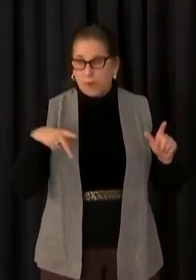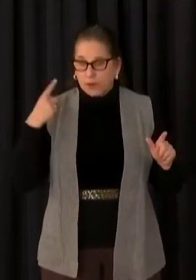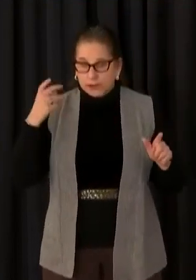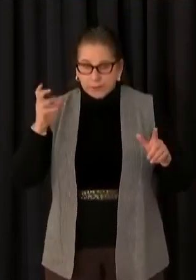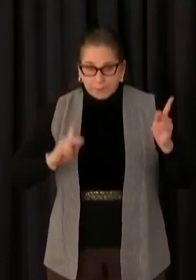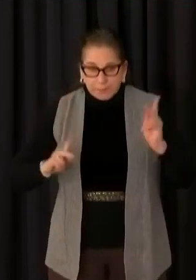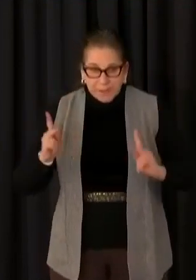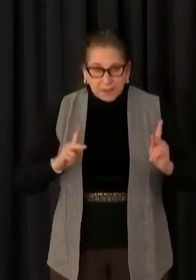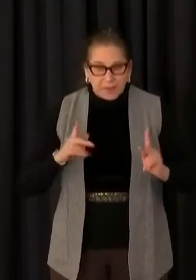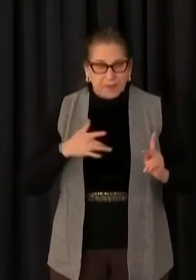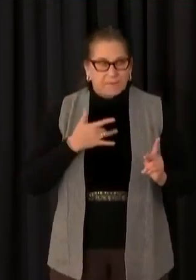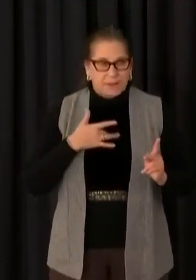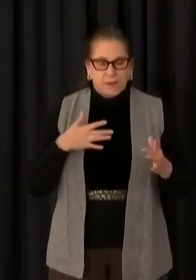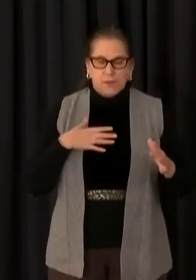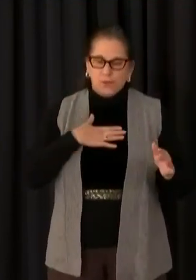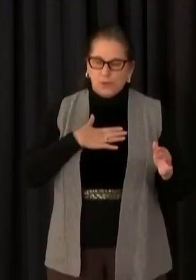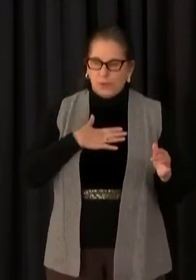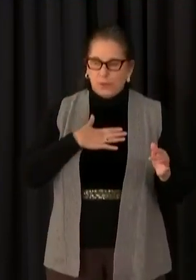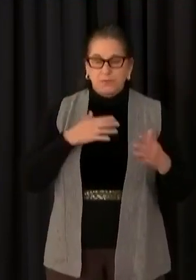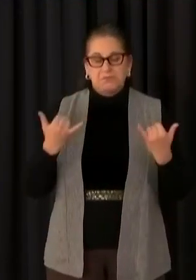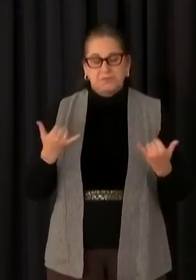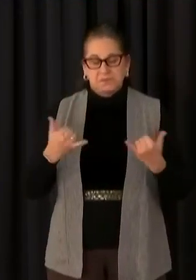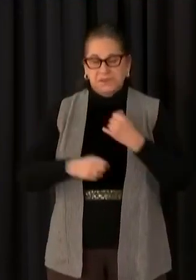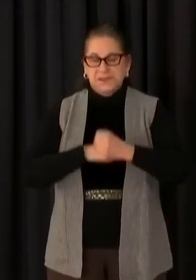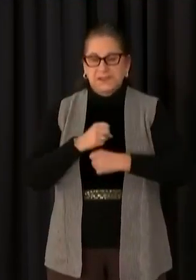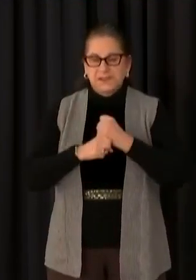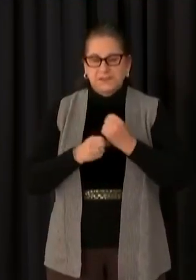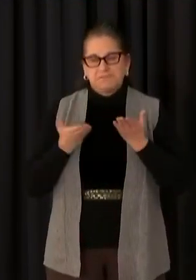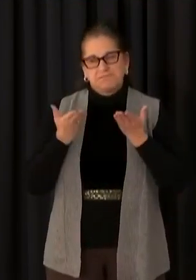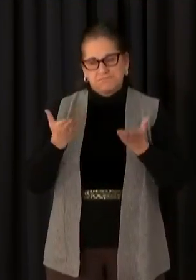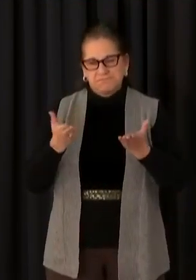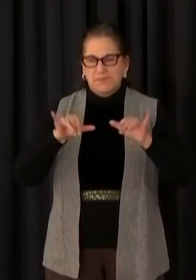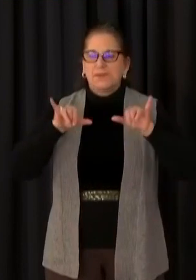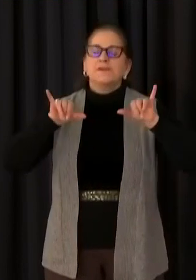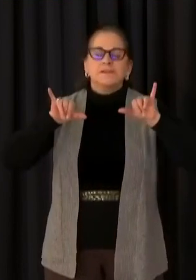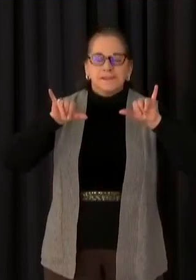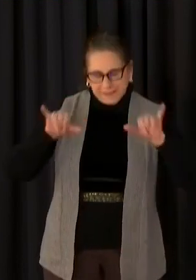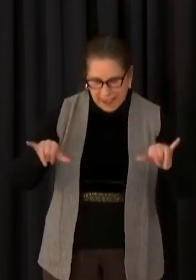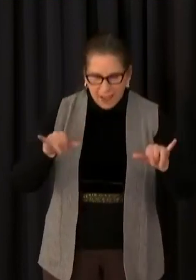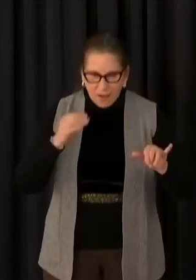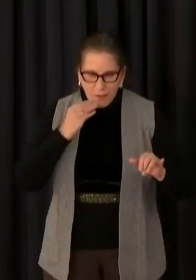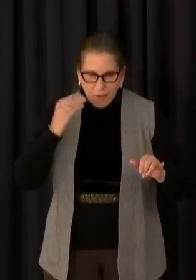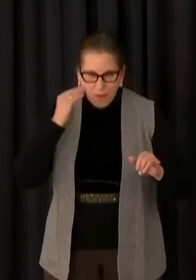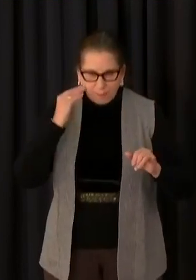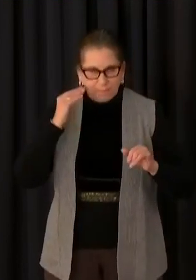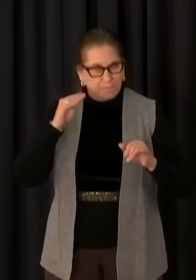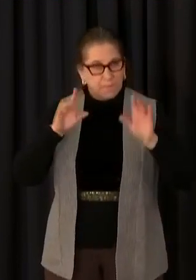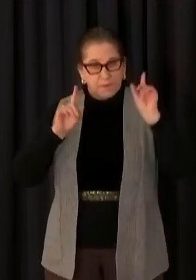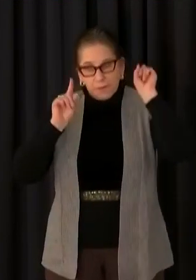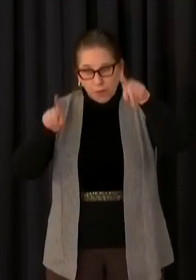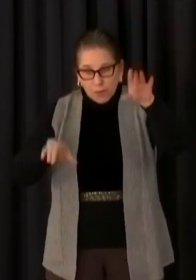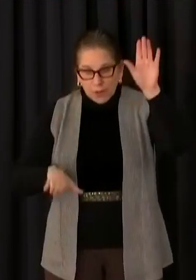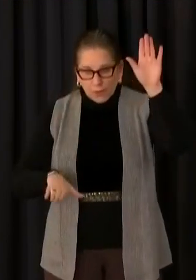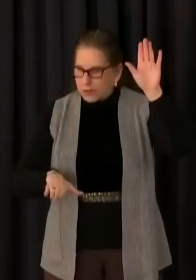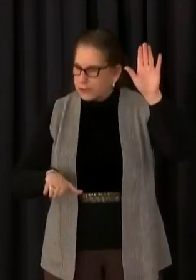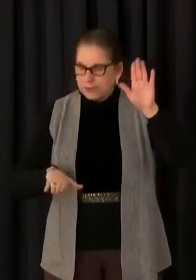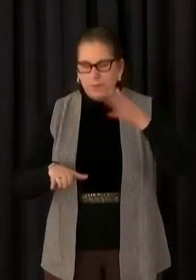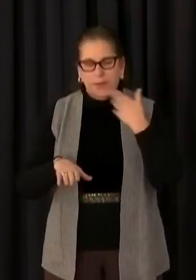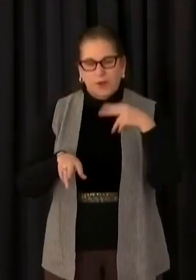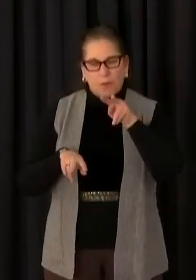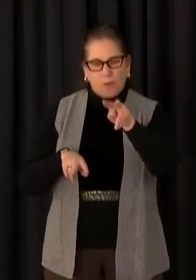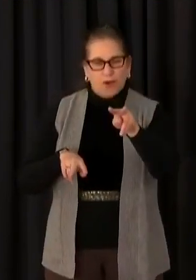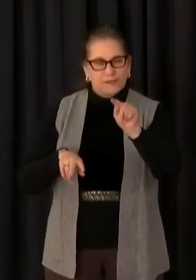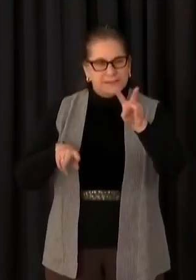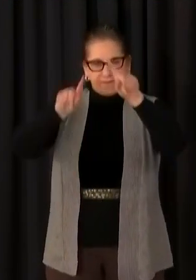D.C. event, but instead to participate virtually. And we know that is the right choice and the best way to